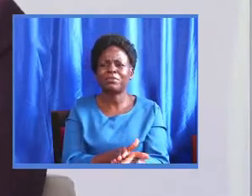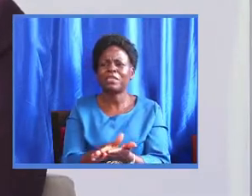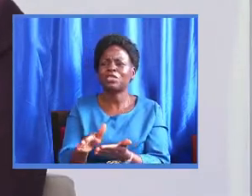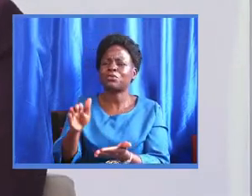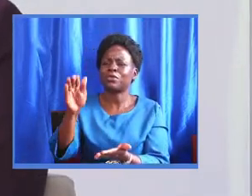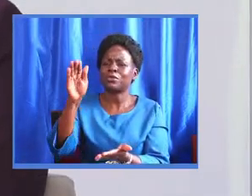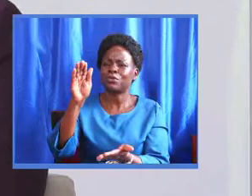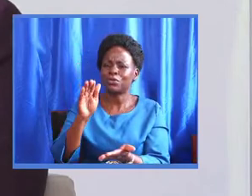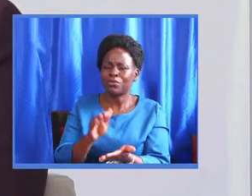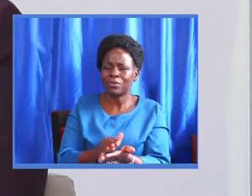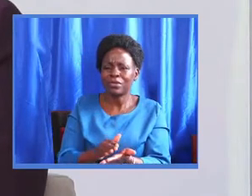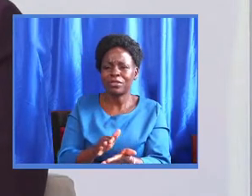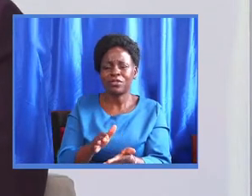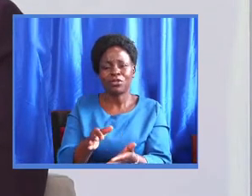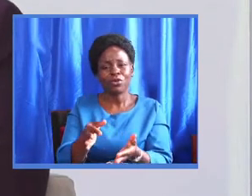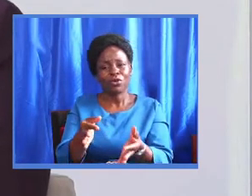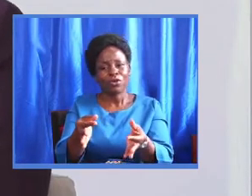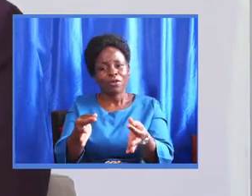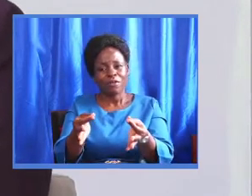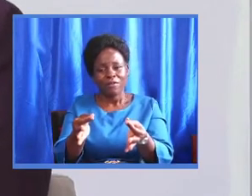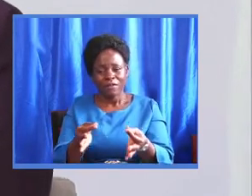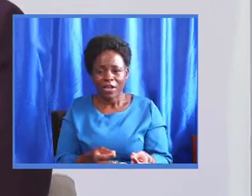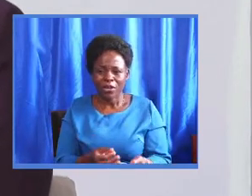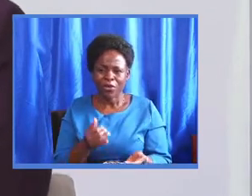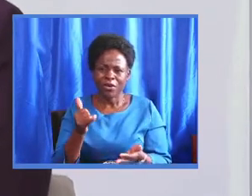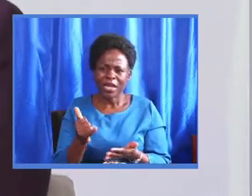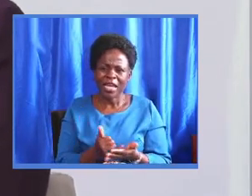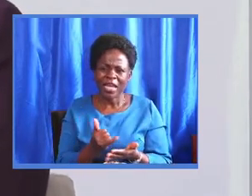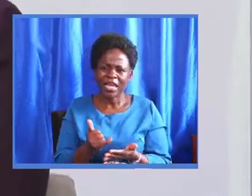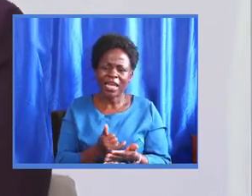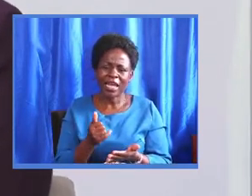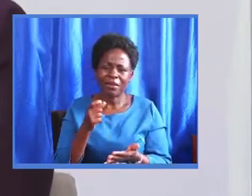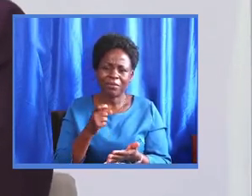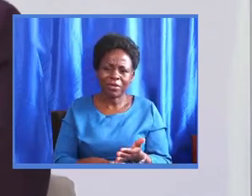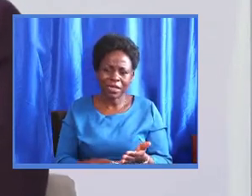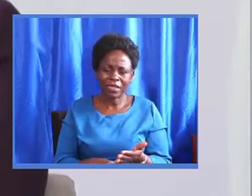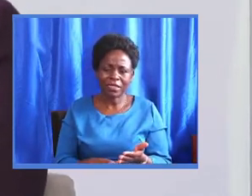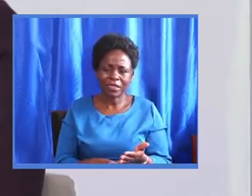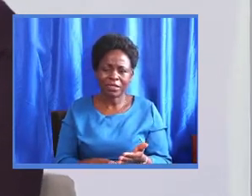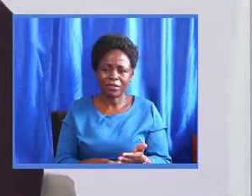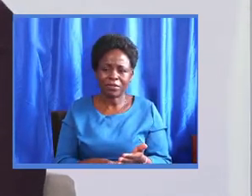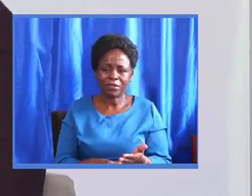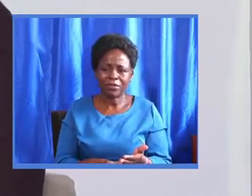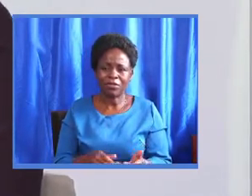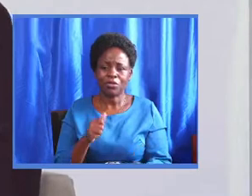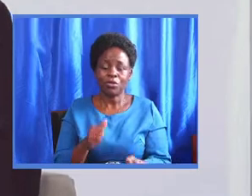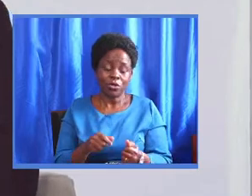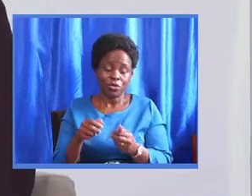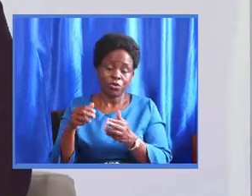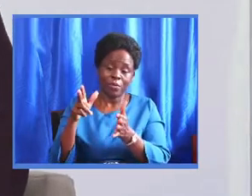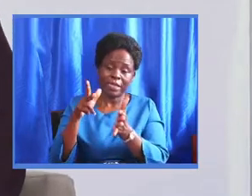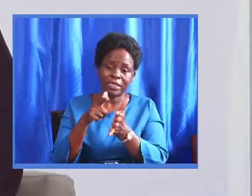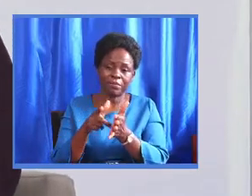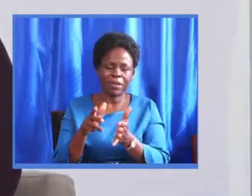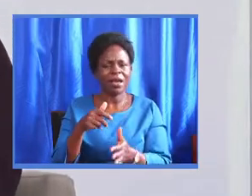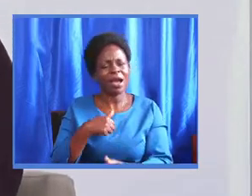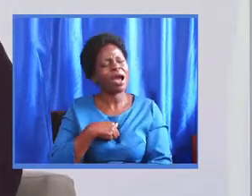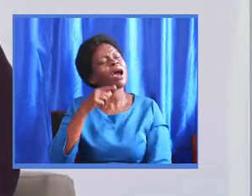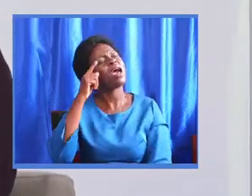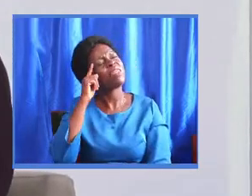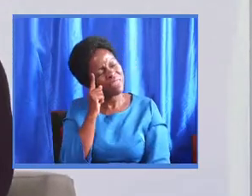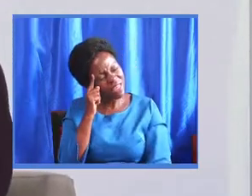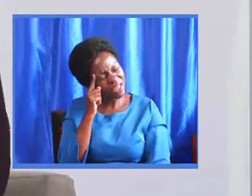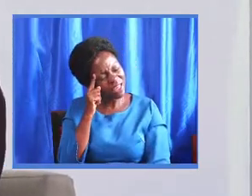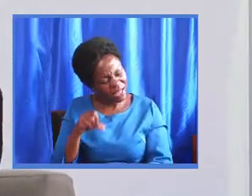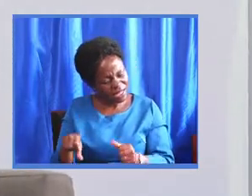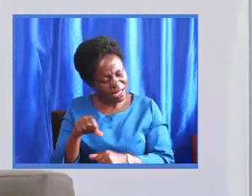your final income tax or final chargeable income that is subjected to income tax. So I think it's about